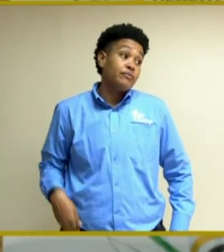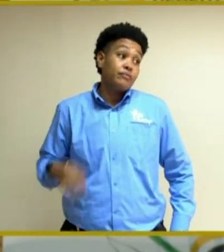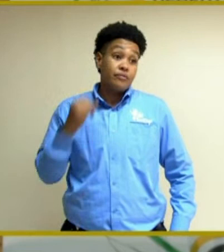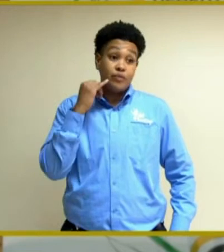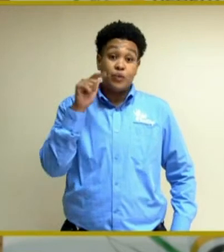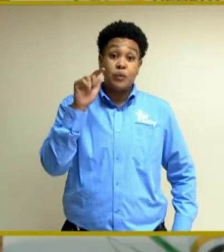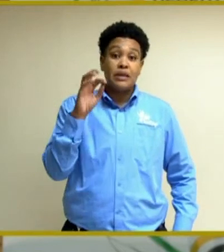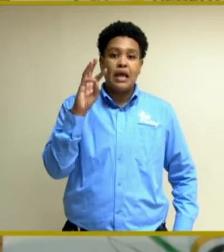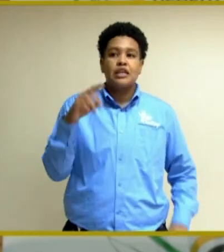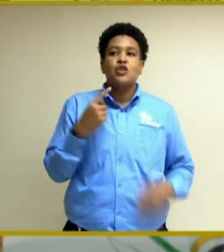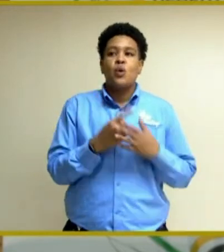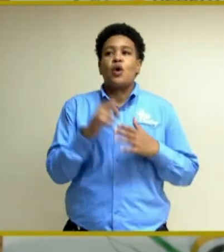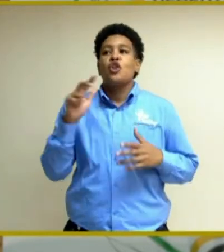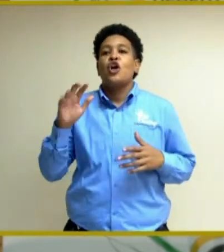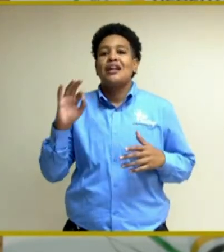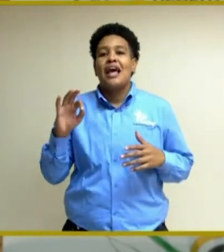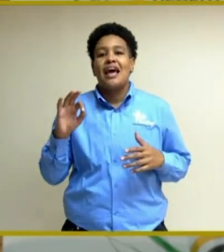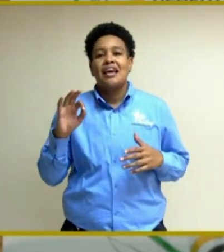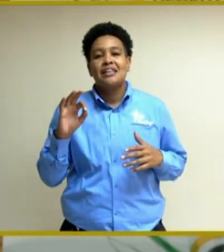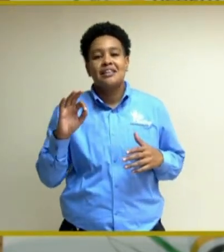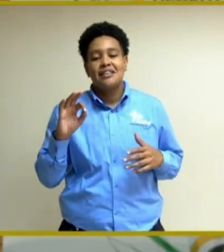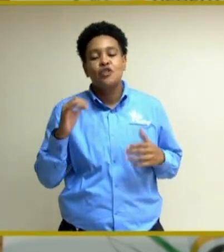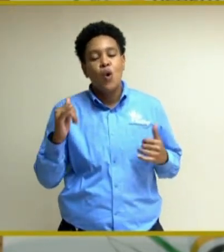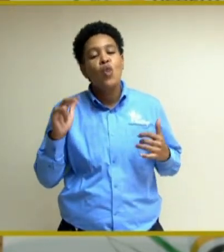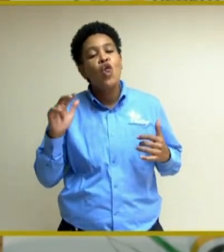39. So we had 39 sites.